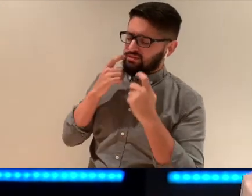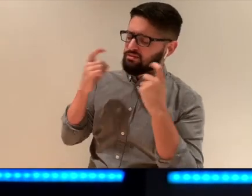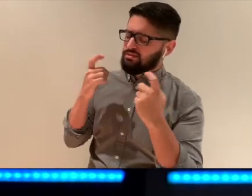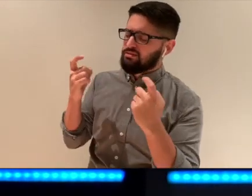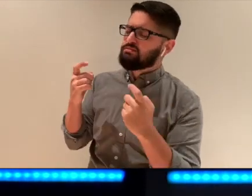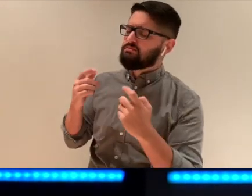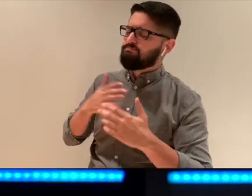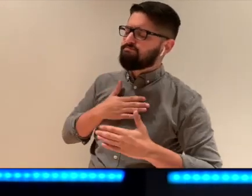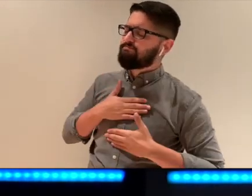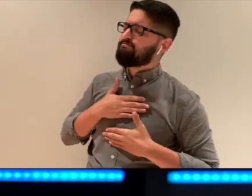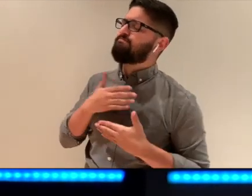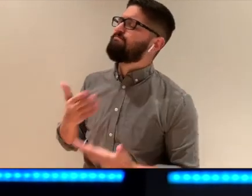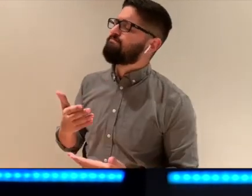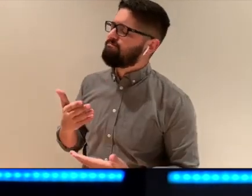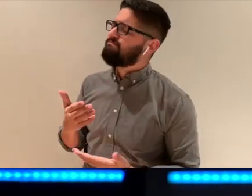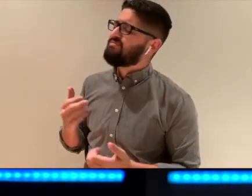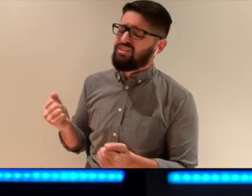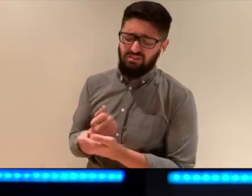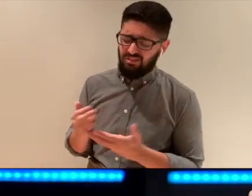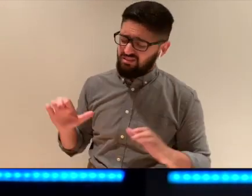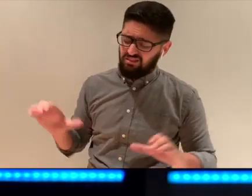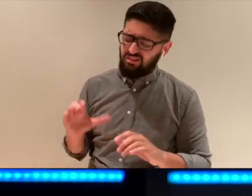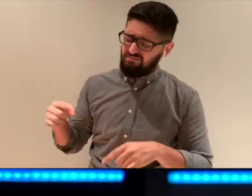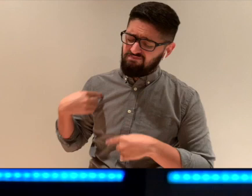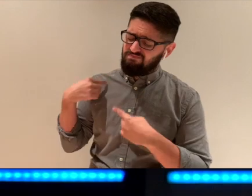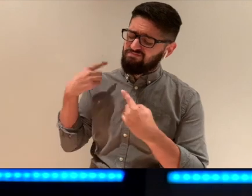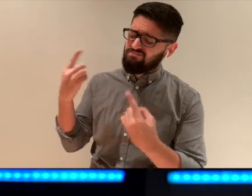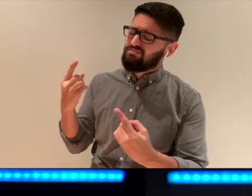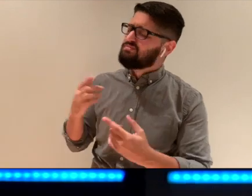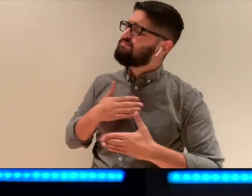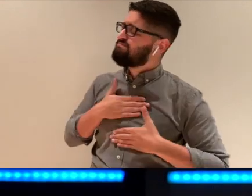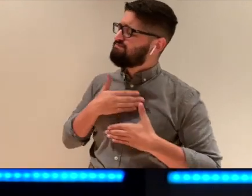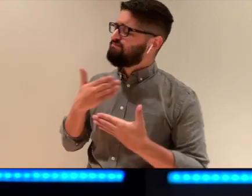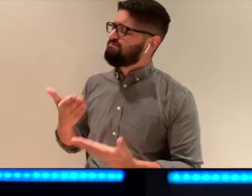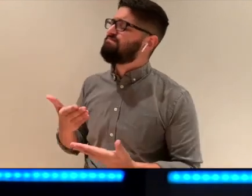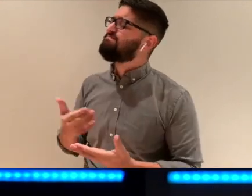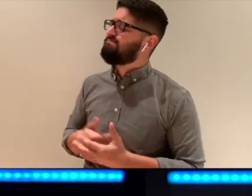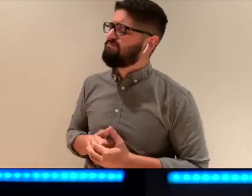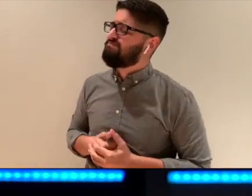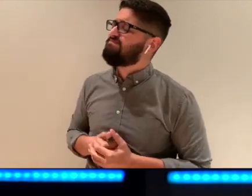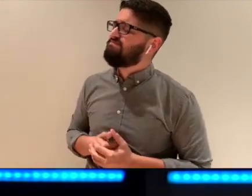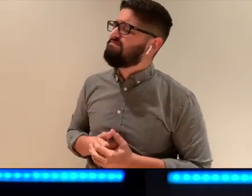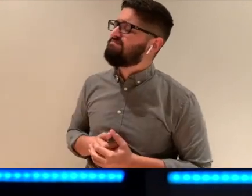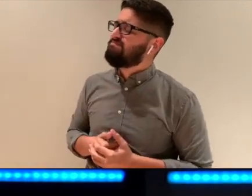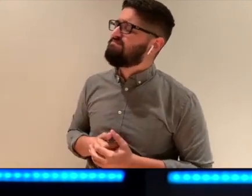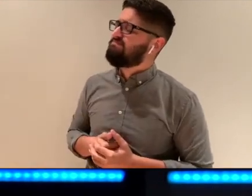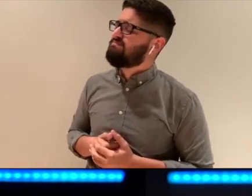confess all of my sins. Everything I've done, I confess it.